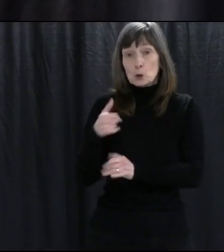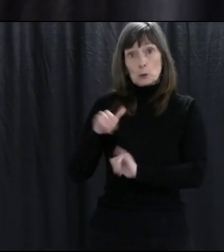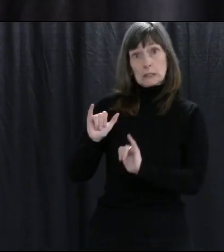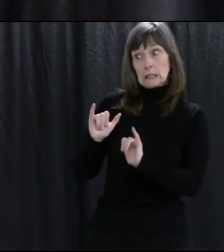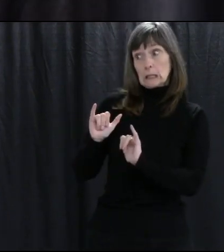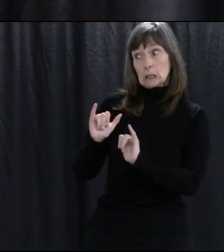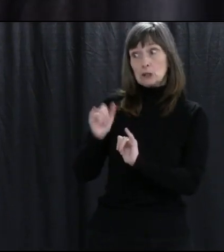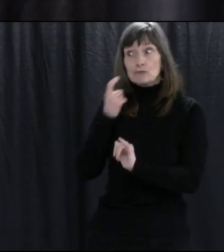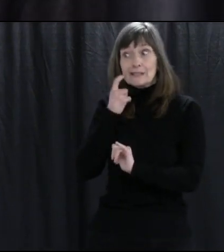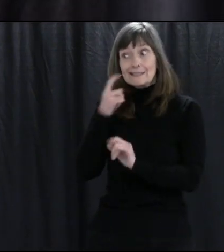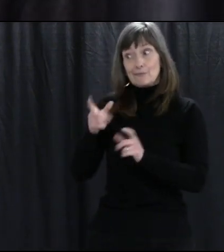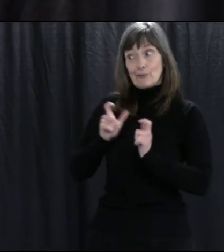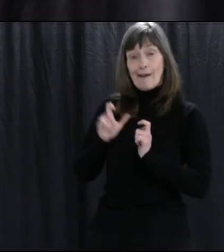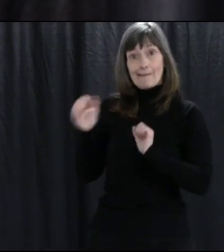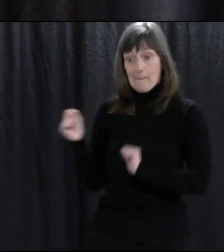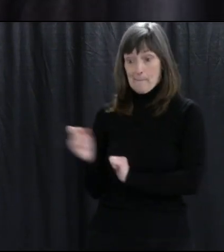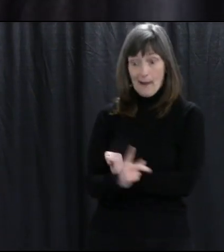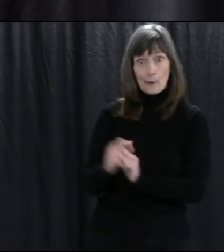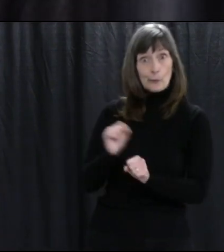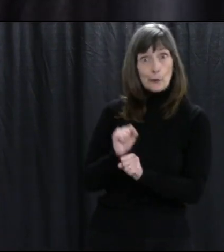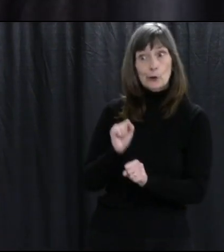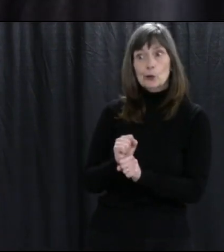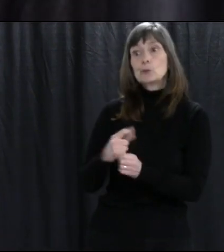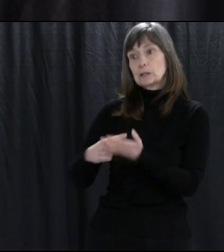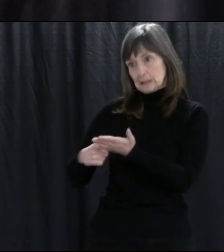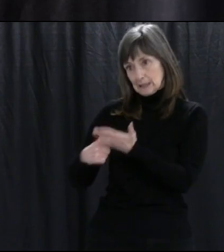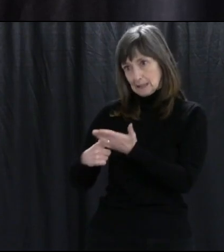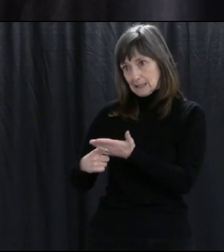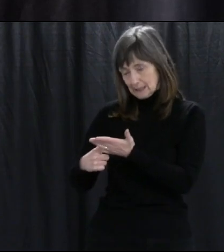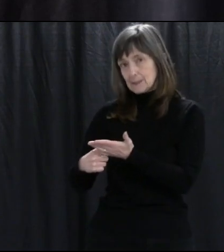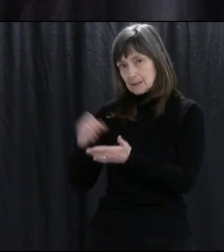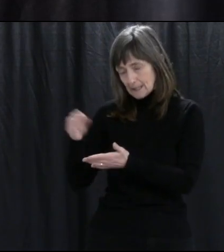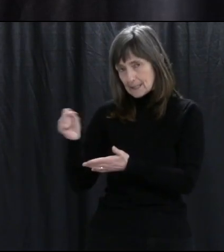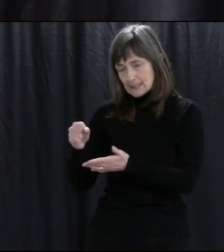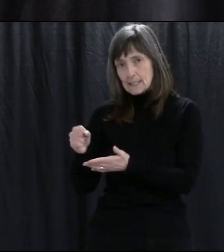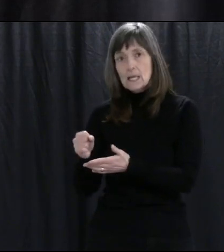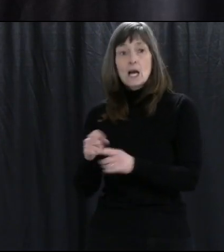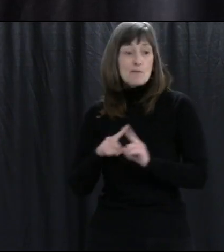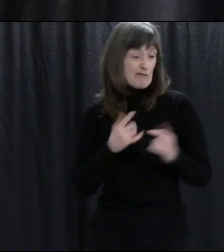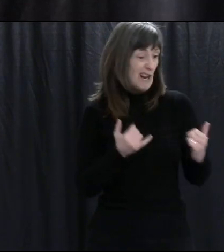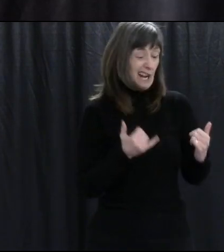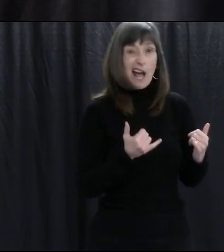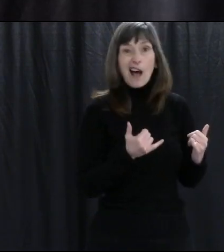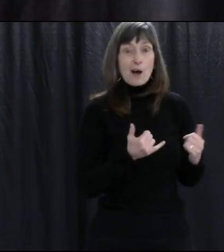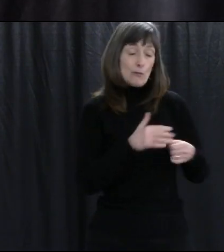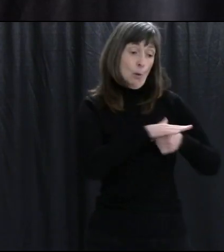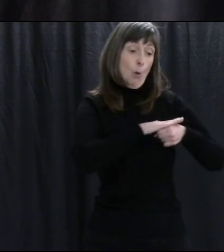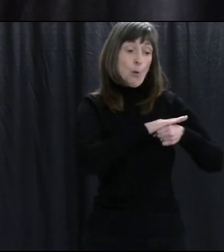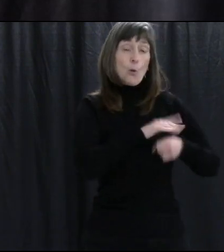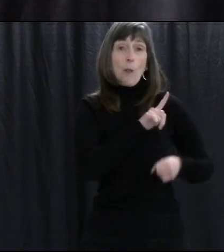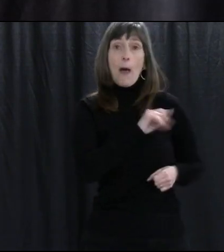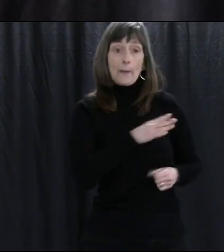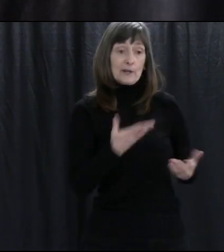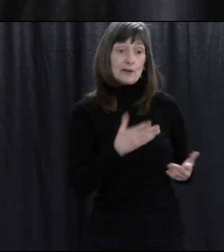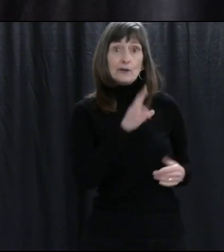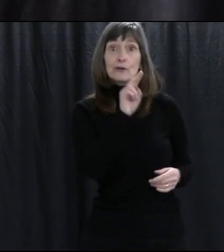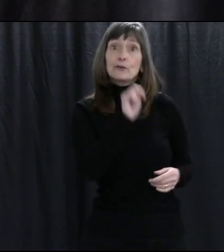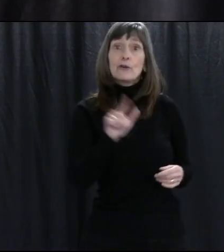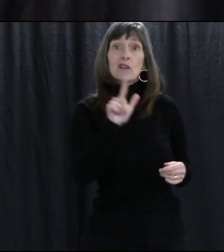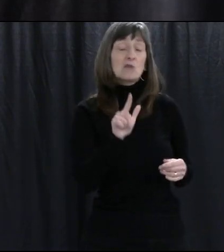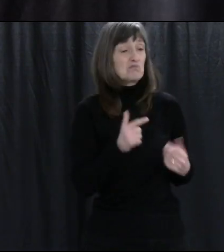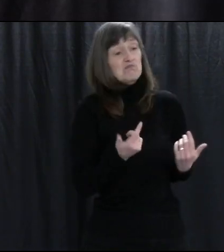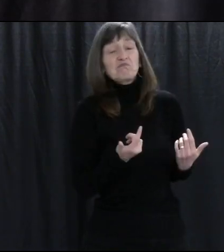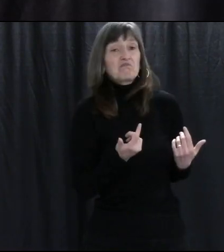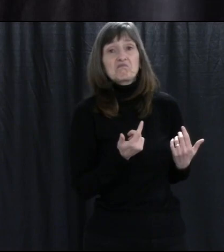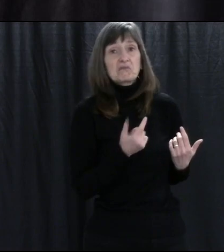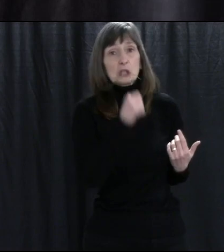of capacity at the public health lab, I don't think we have reached anywhere near the capacity of the lab to test. There are options should that